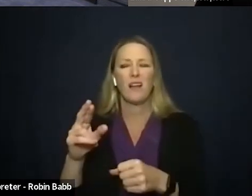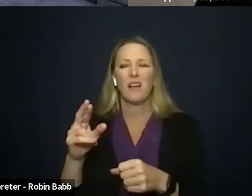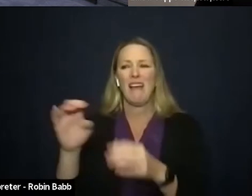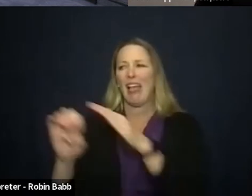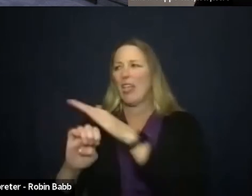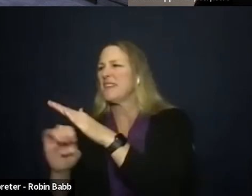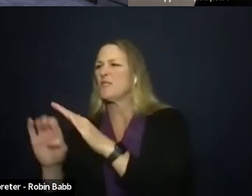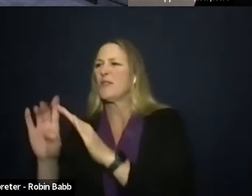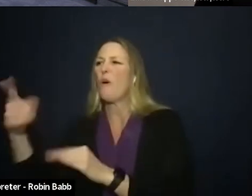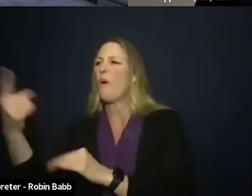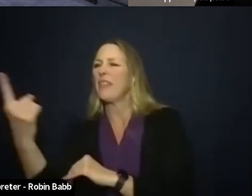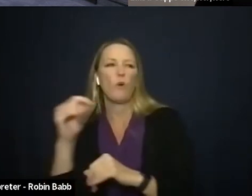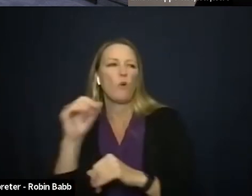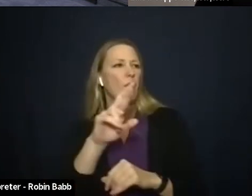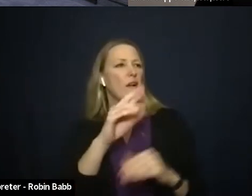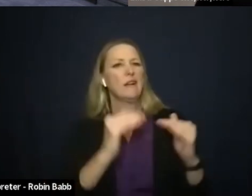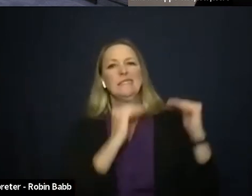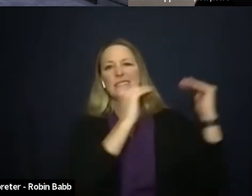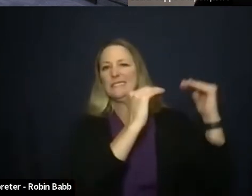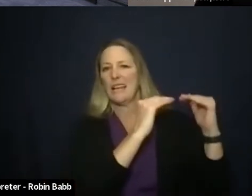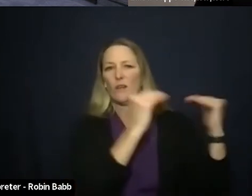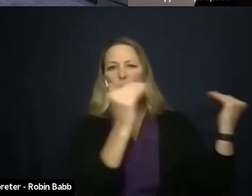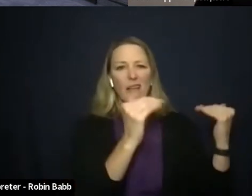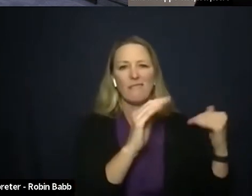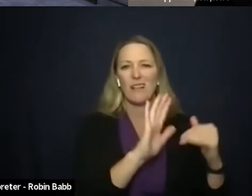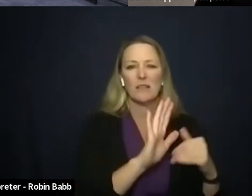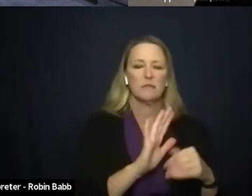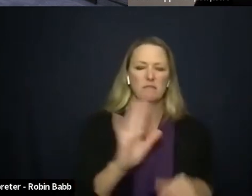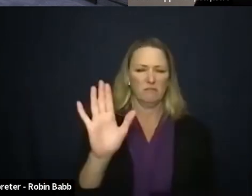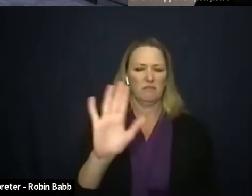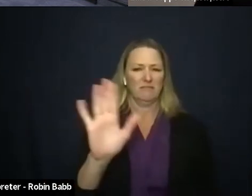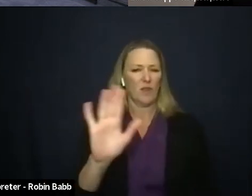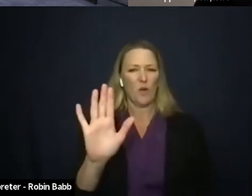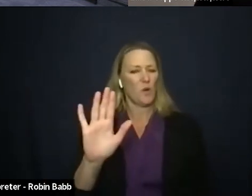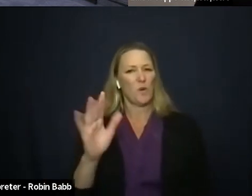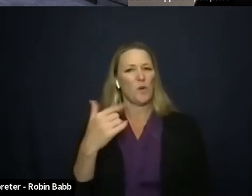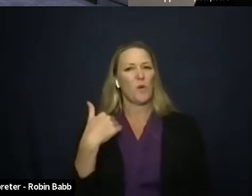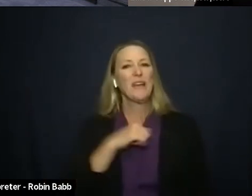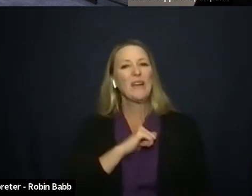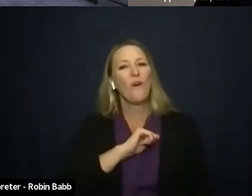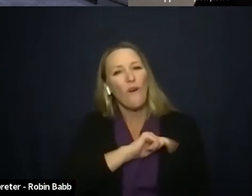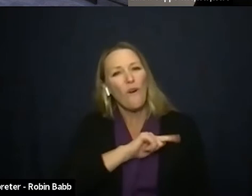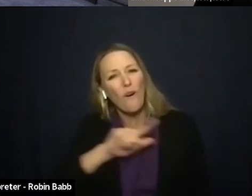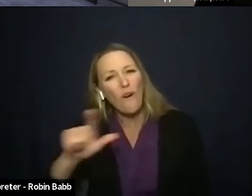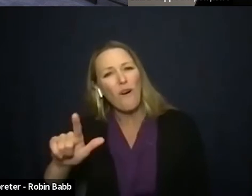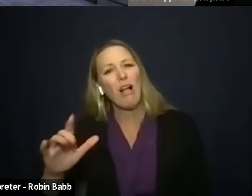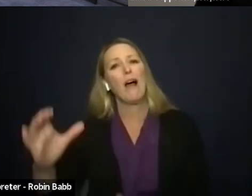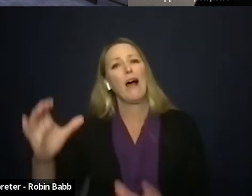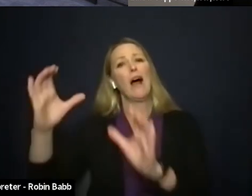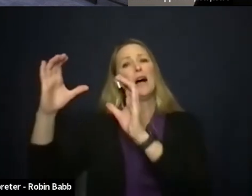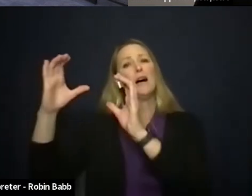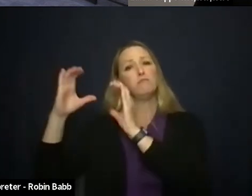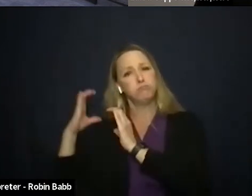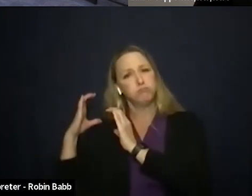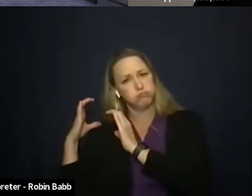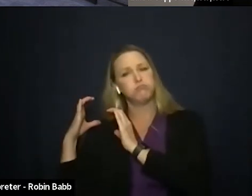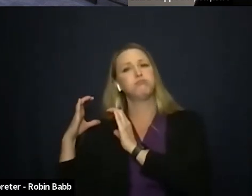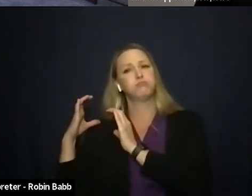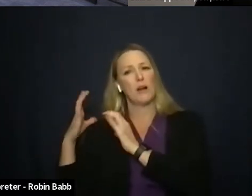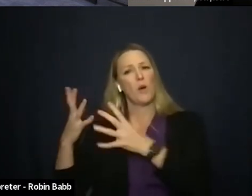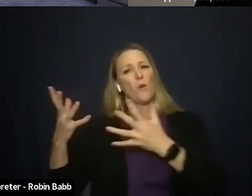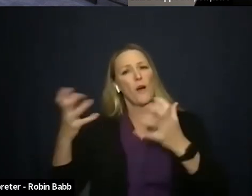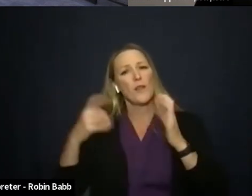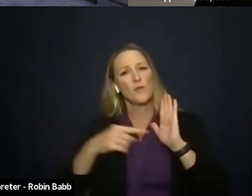really take the responsibility of representing every student all staff